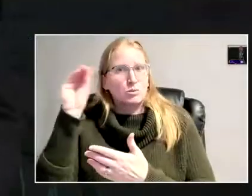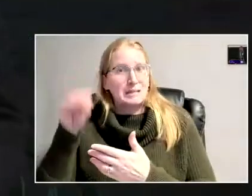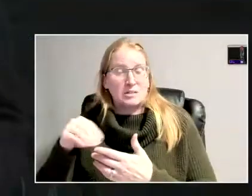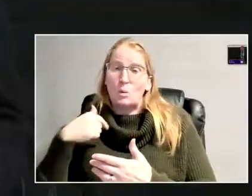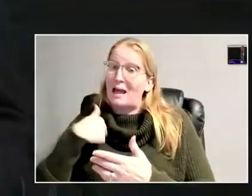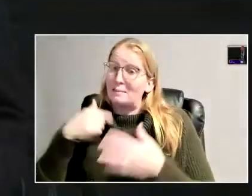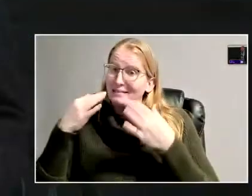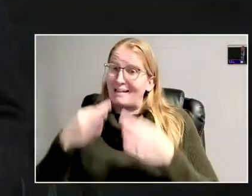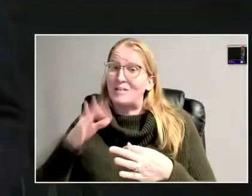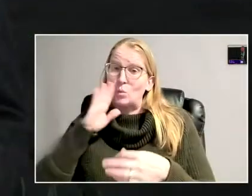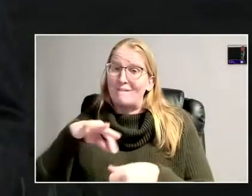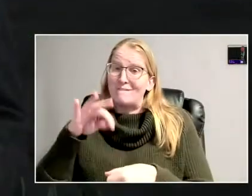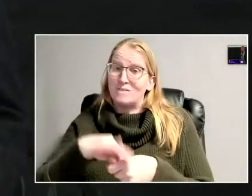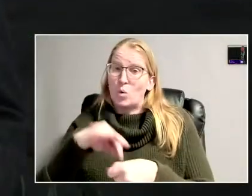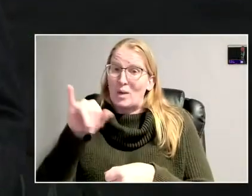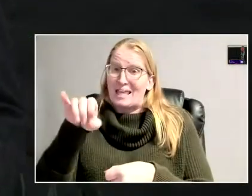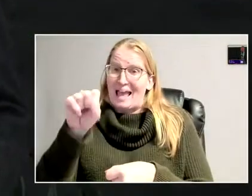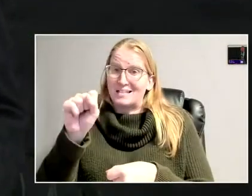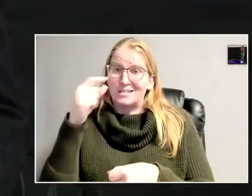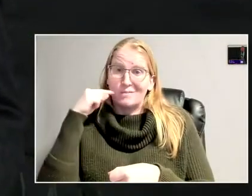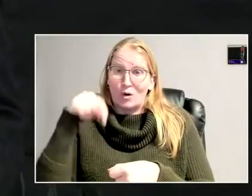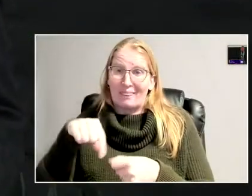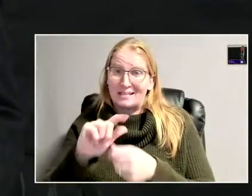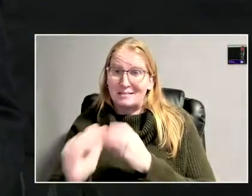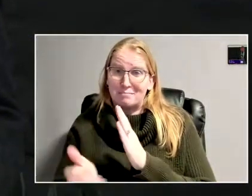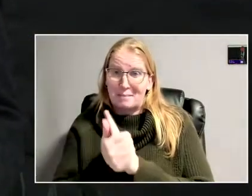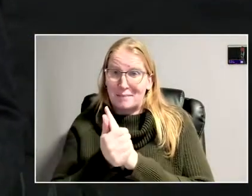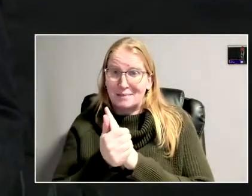further comments um